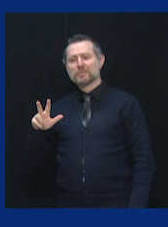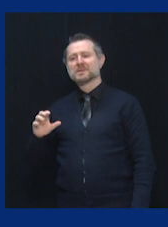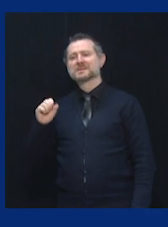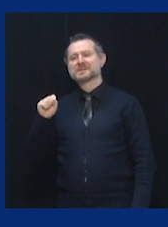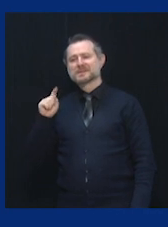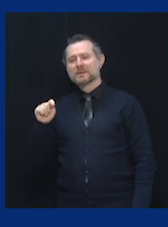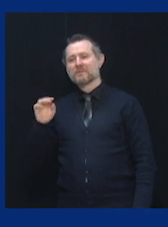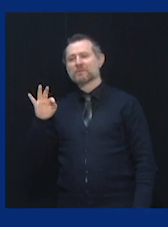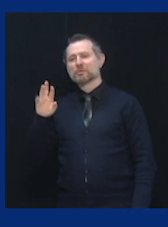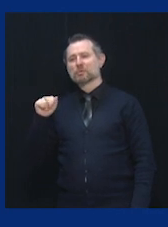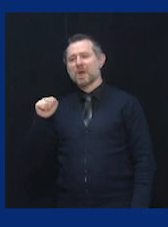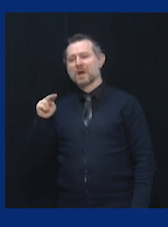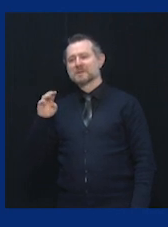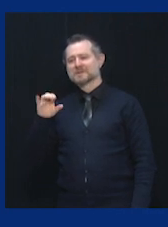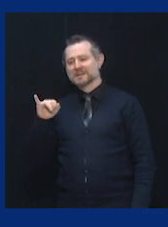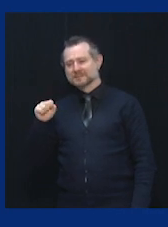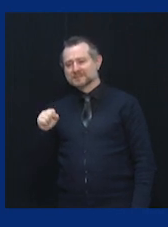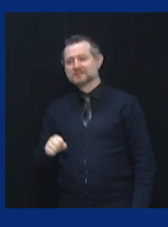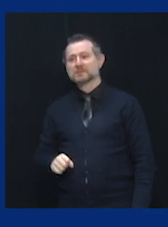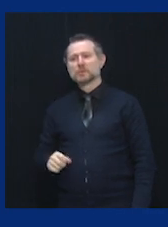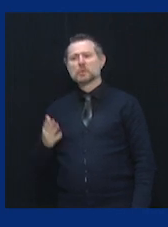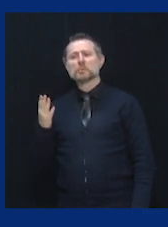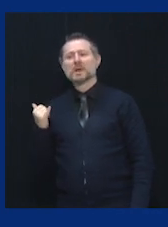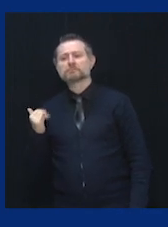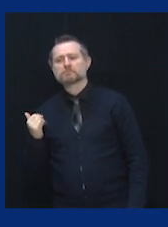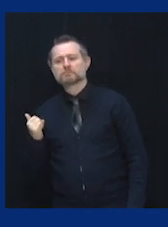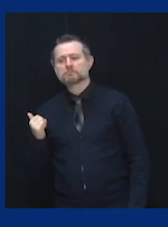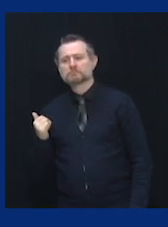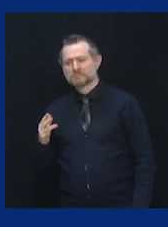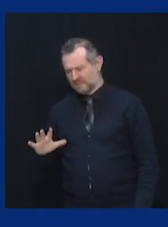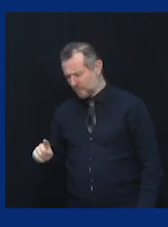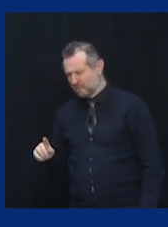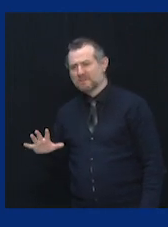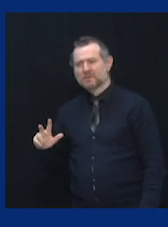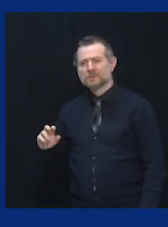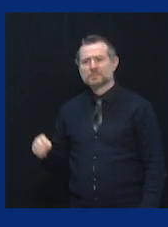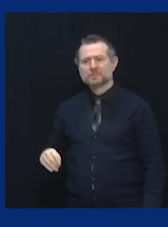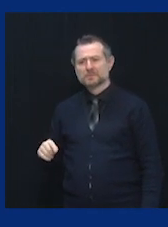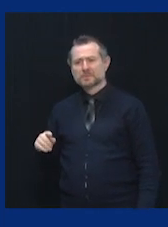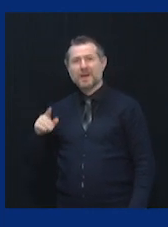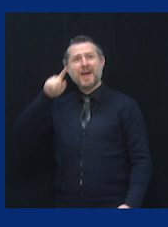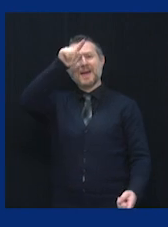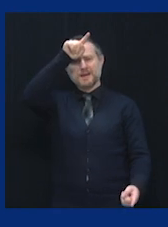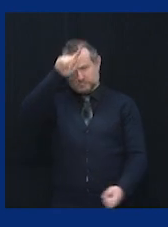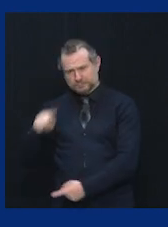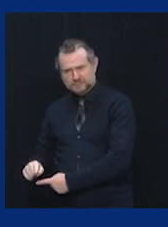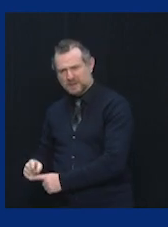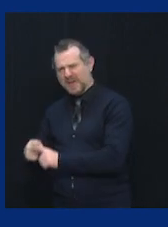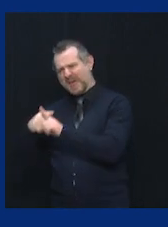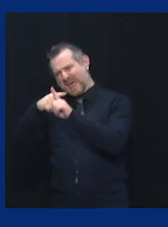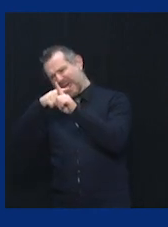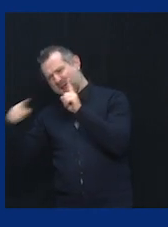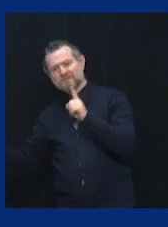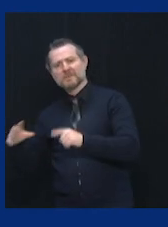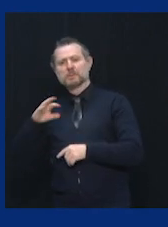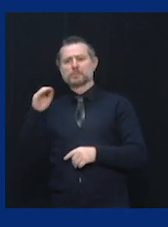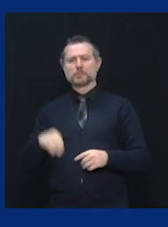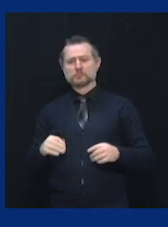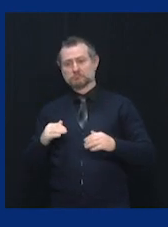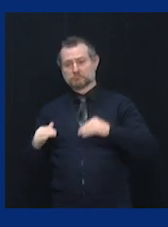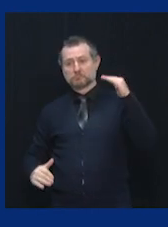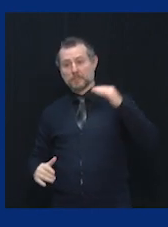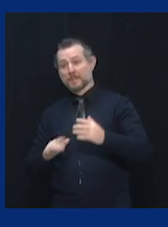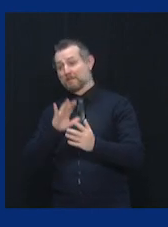Why? Why does it drop by 50%? Mid-Hudson, you